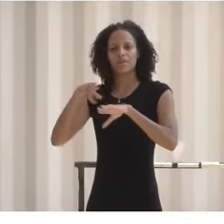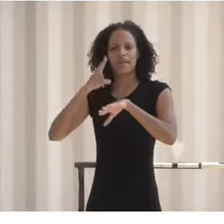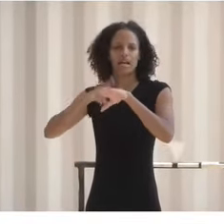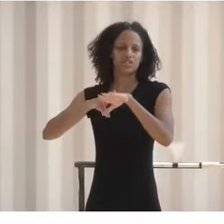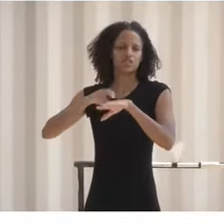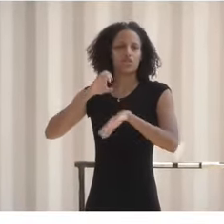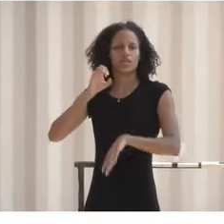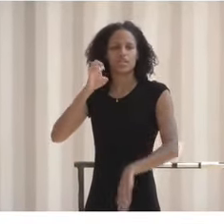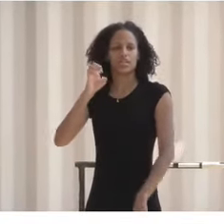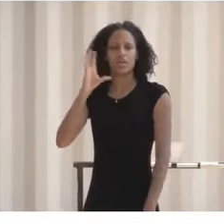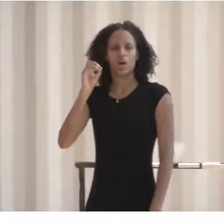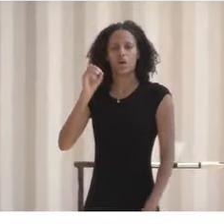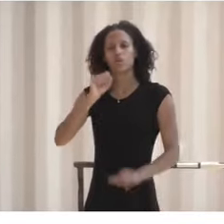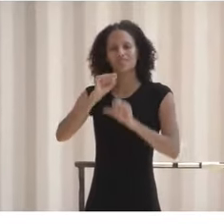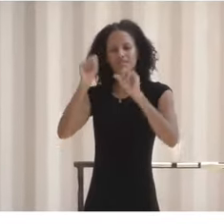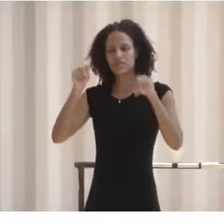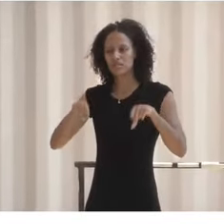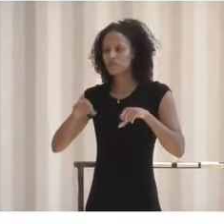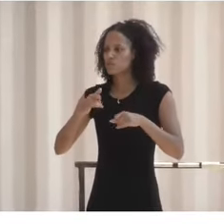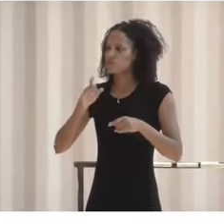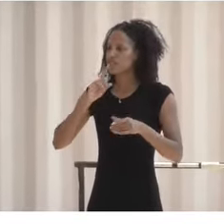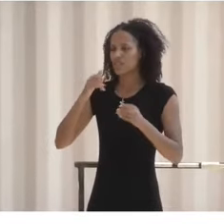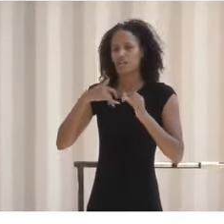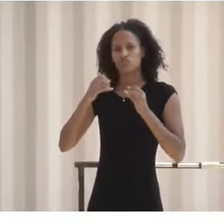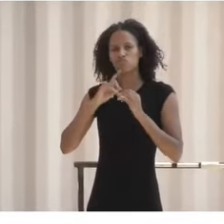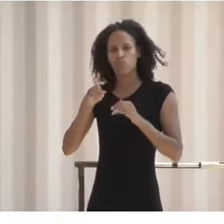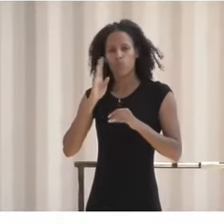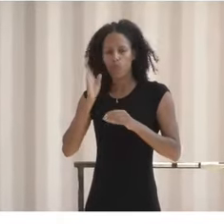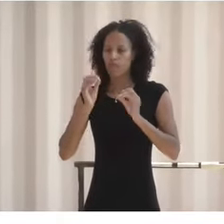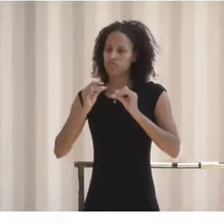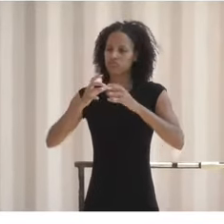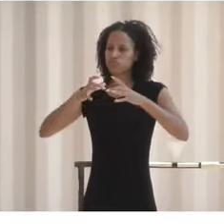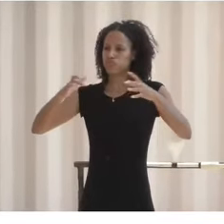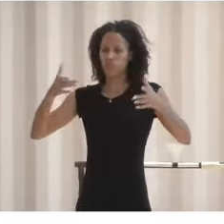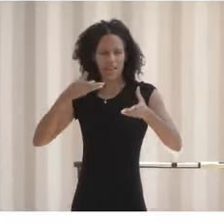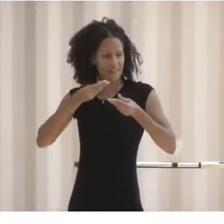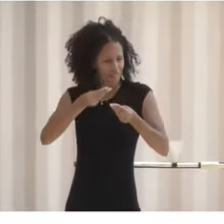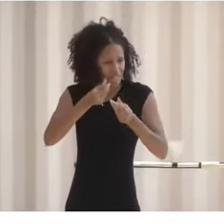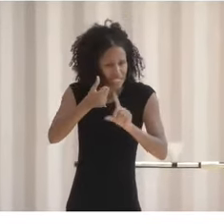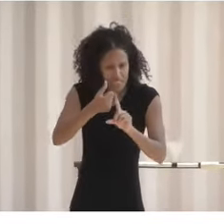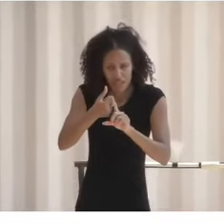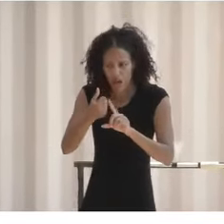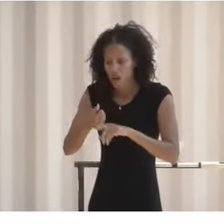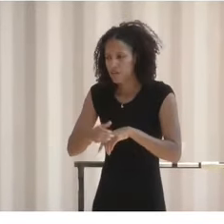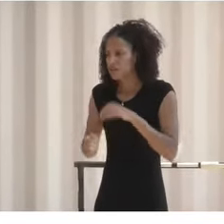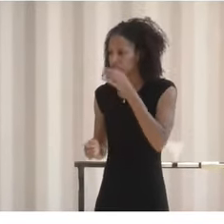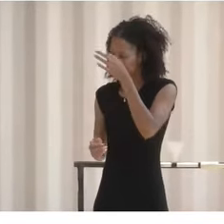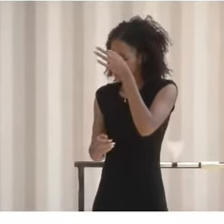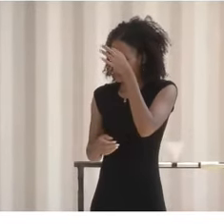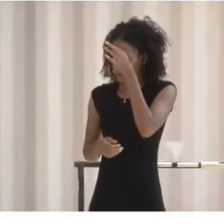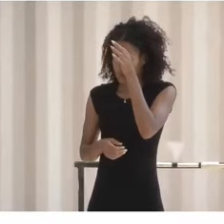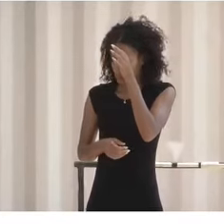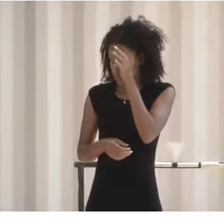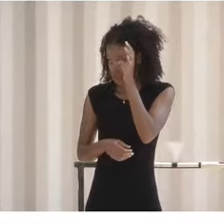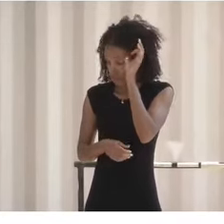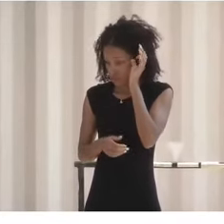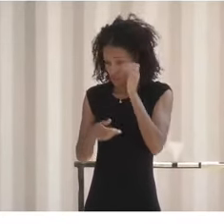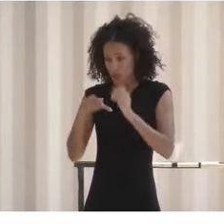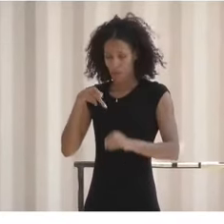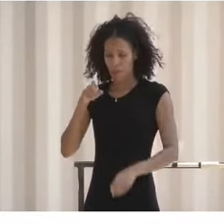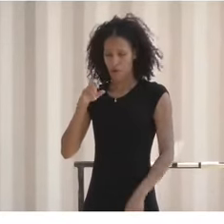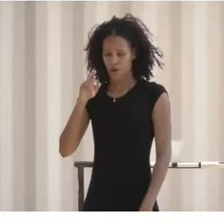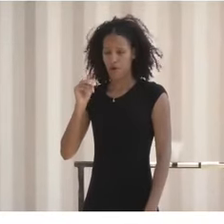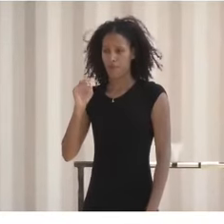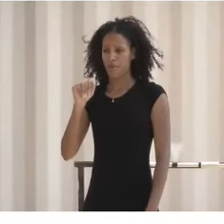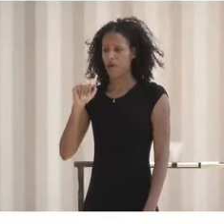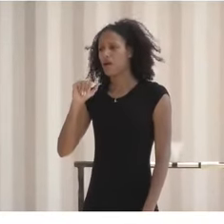So natural ecosystems flourish with entropy. They feed themselves and they create surplus. So permaculture